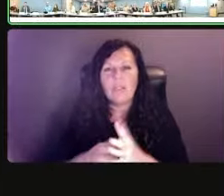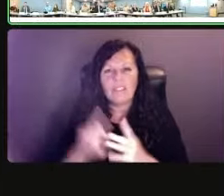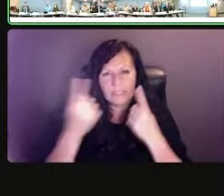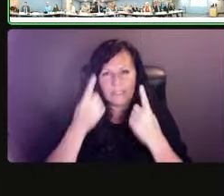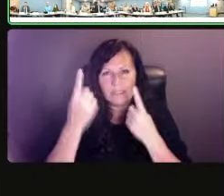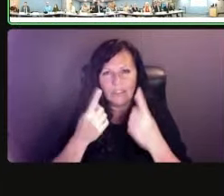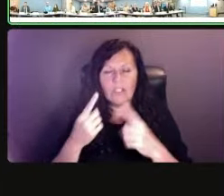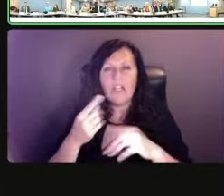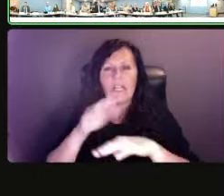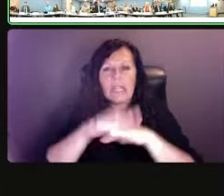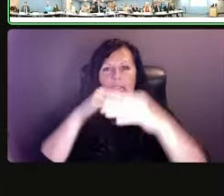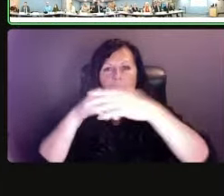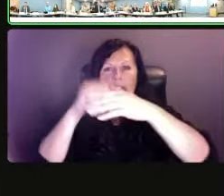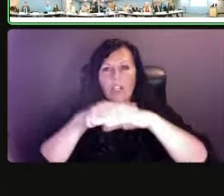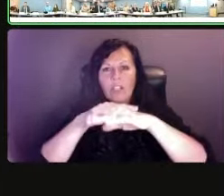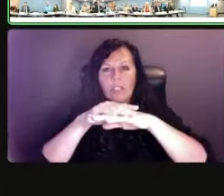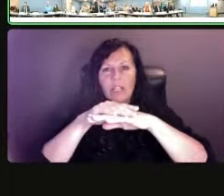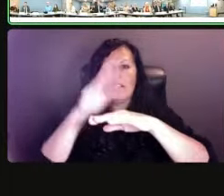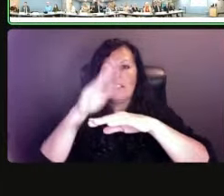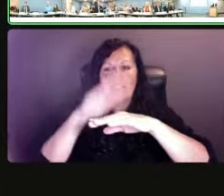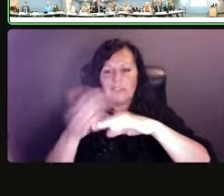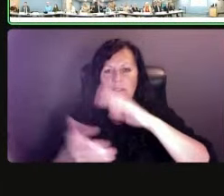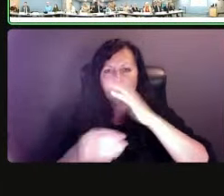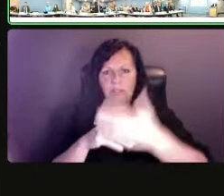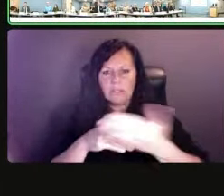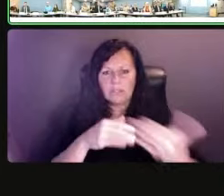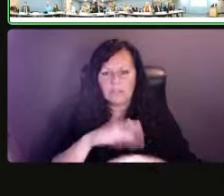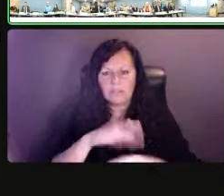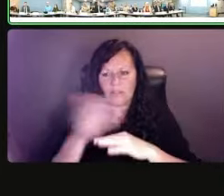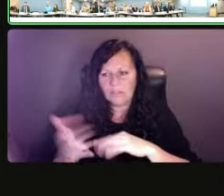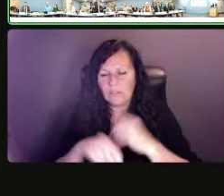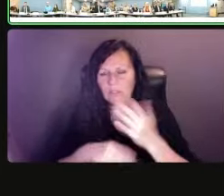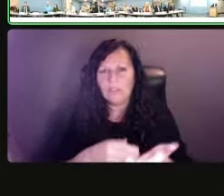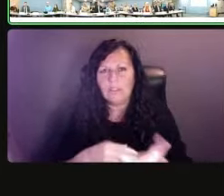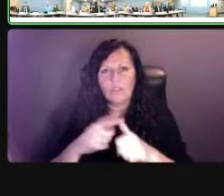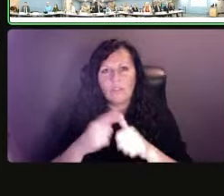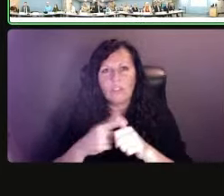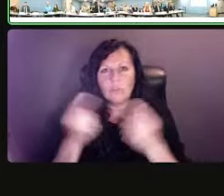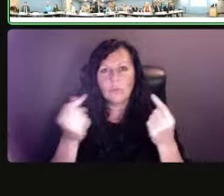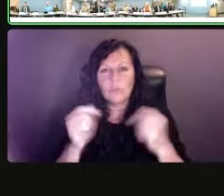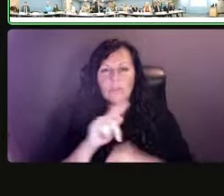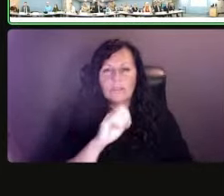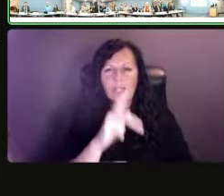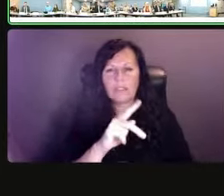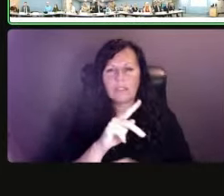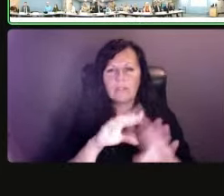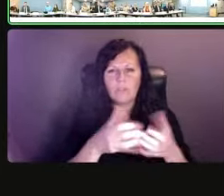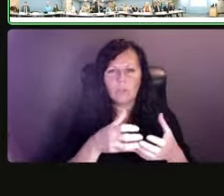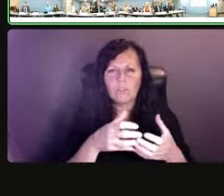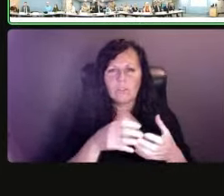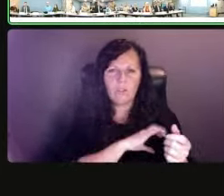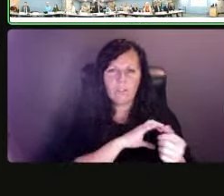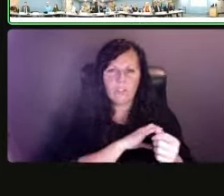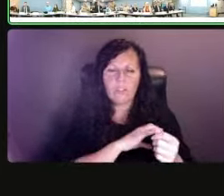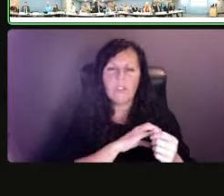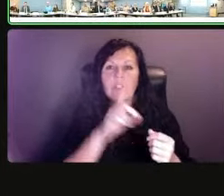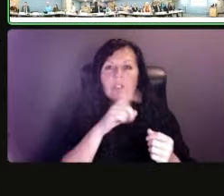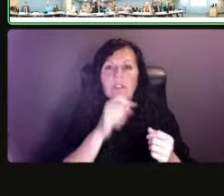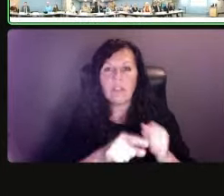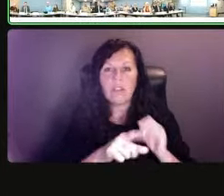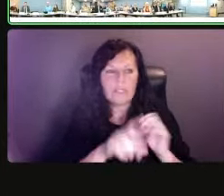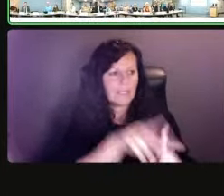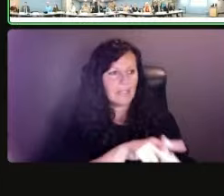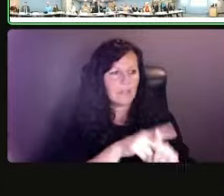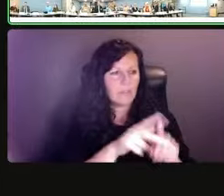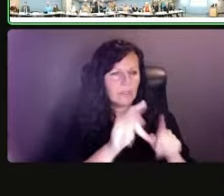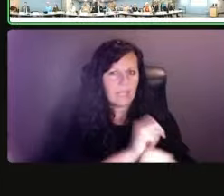One of the first places you look, kind of bankruptcy 101, is your task force officers, because they're assigned to a task force outside of the department. So